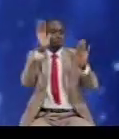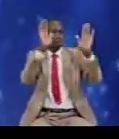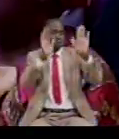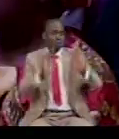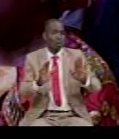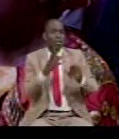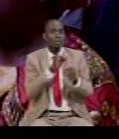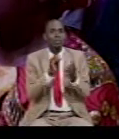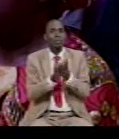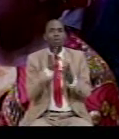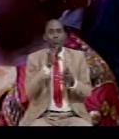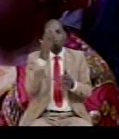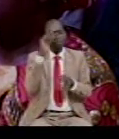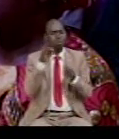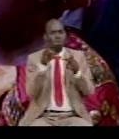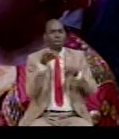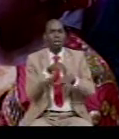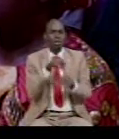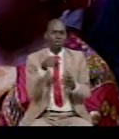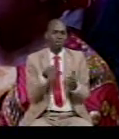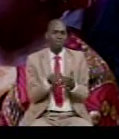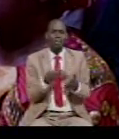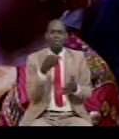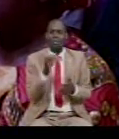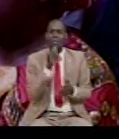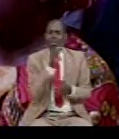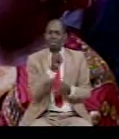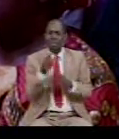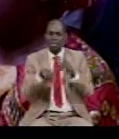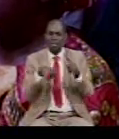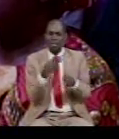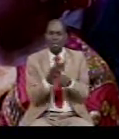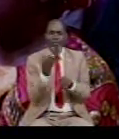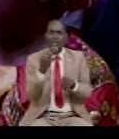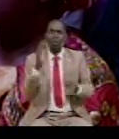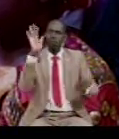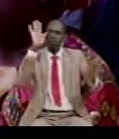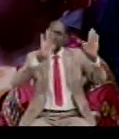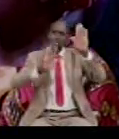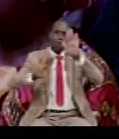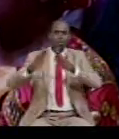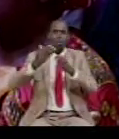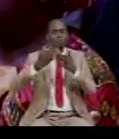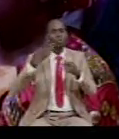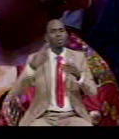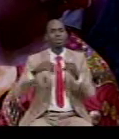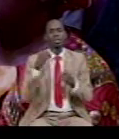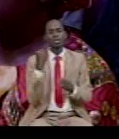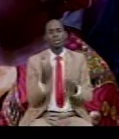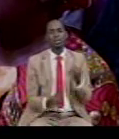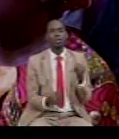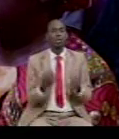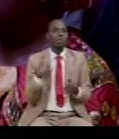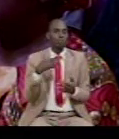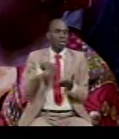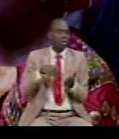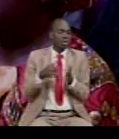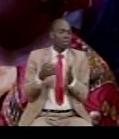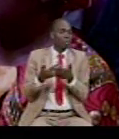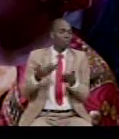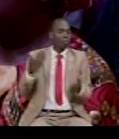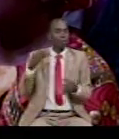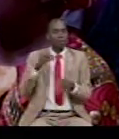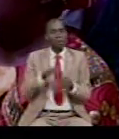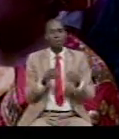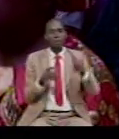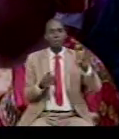at this and we say there's a time of trouble before the end. We've read it already in Daniel